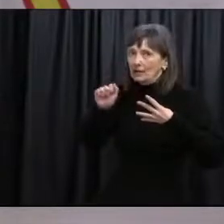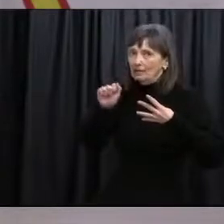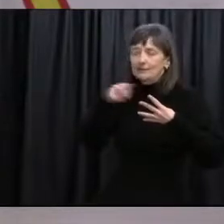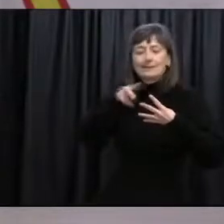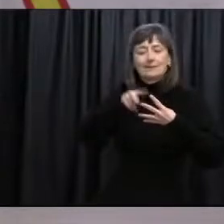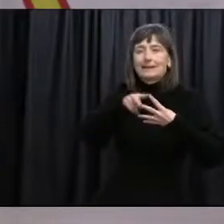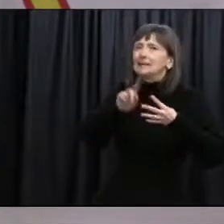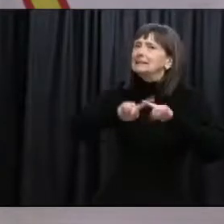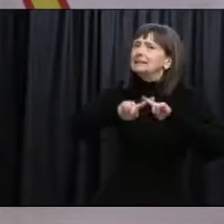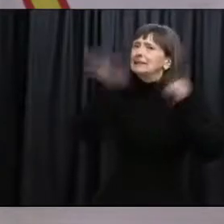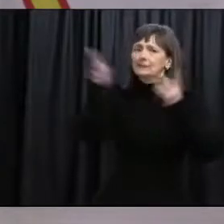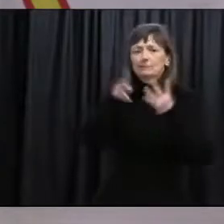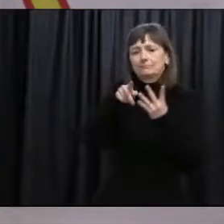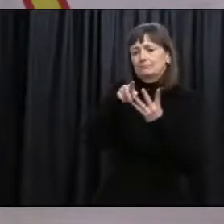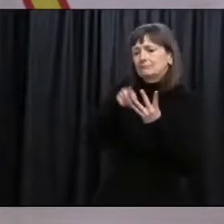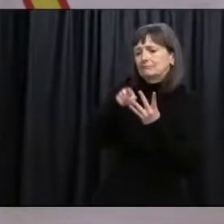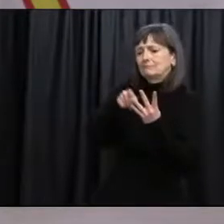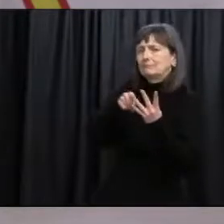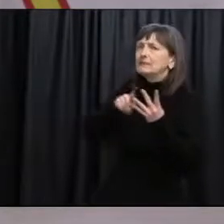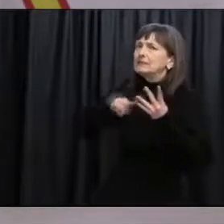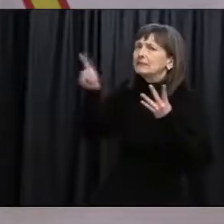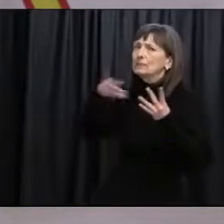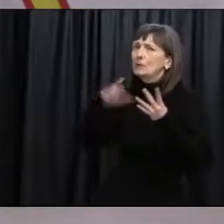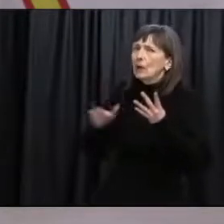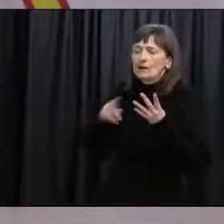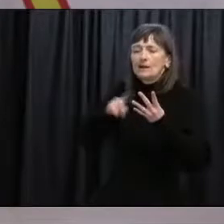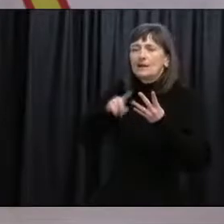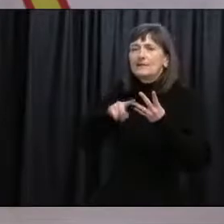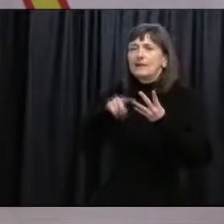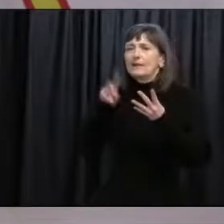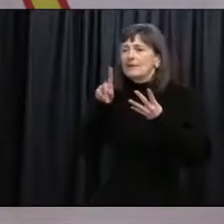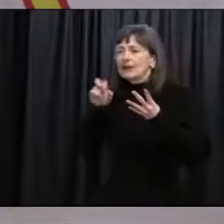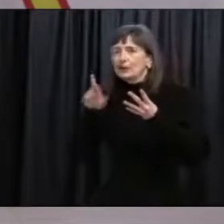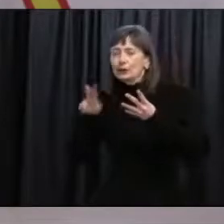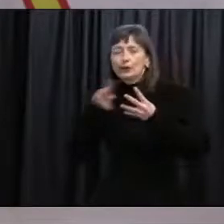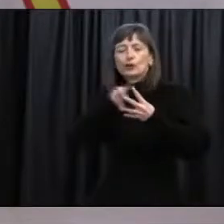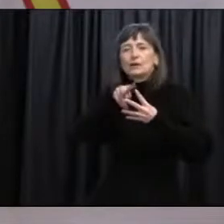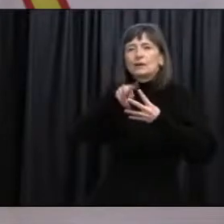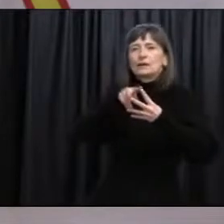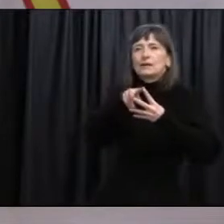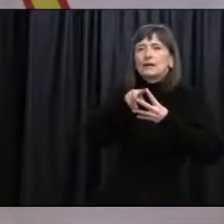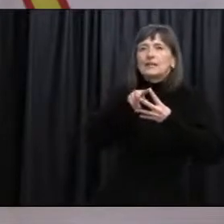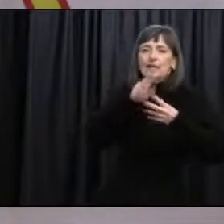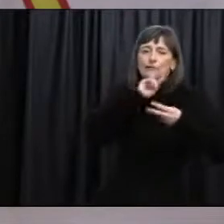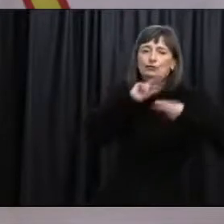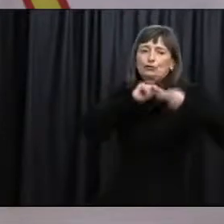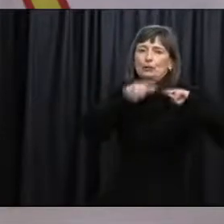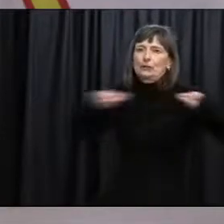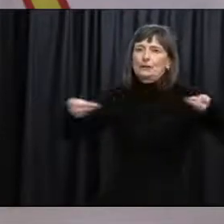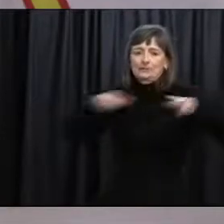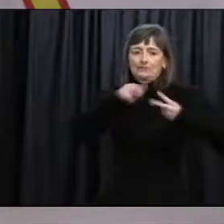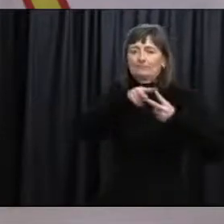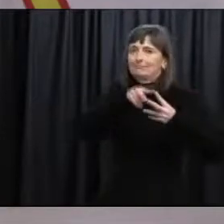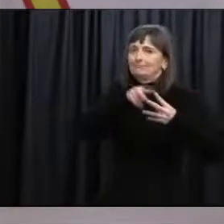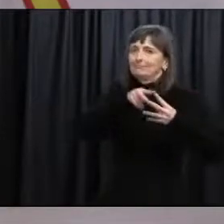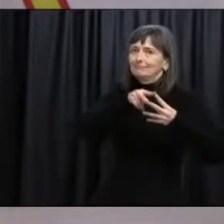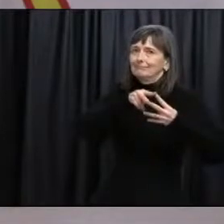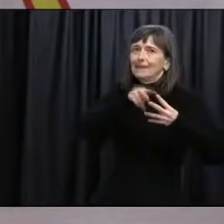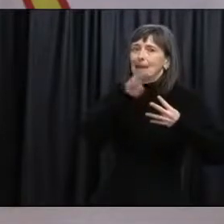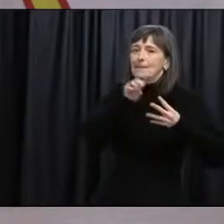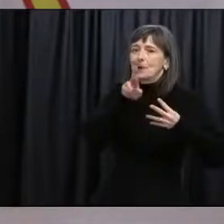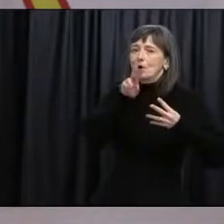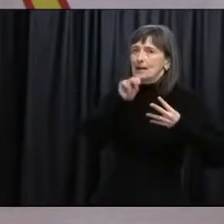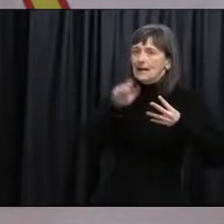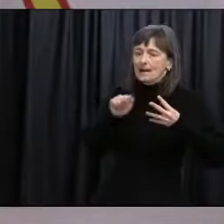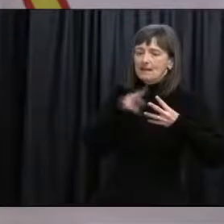the AstraZeneca and Covishield vaccine, which are viral vector vaccines. There have been no associations between the